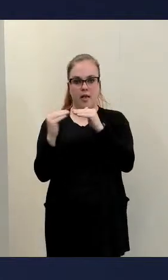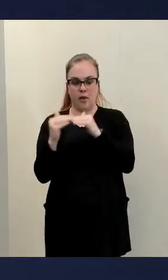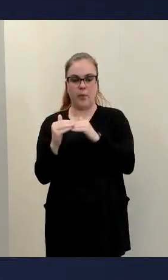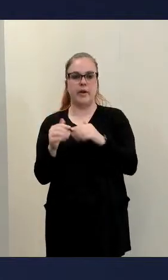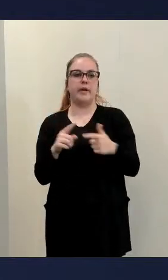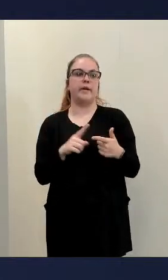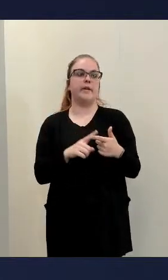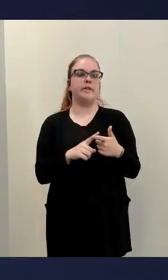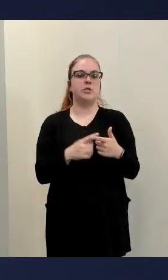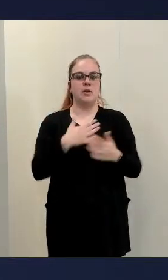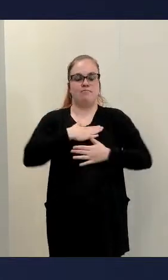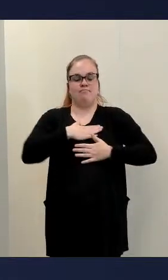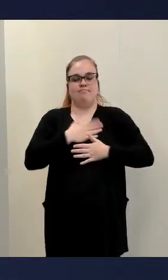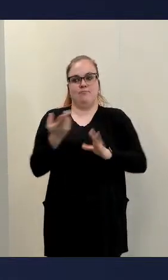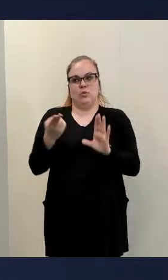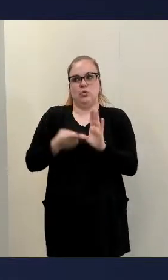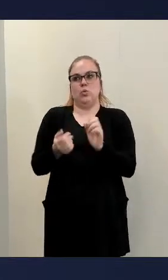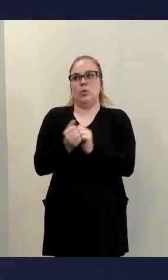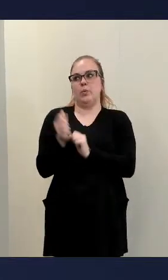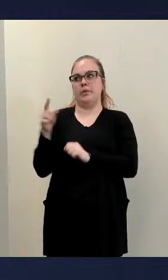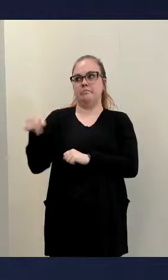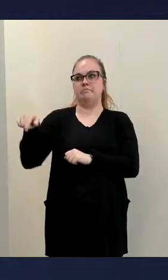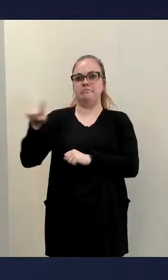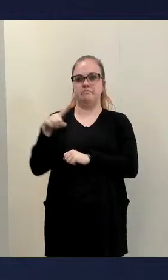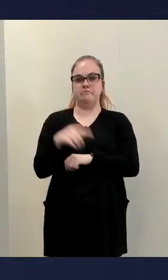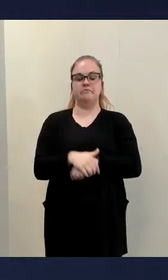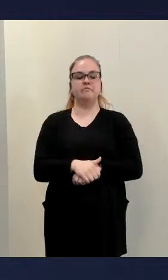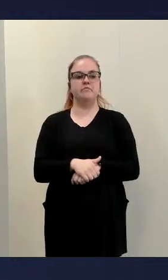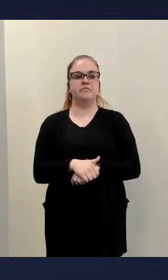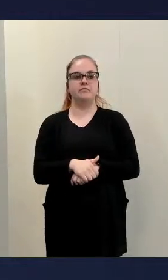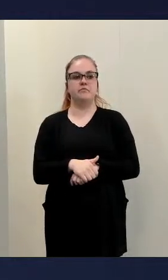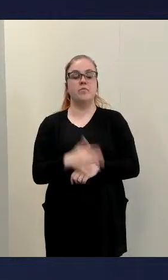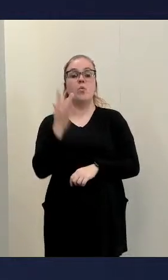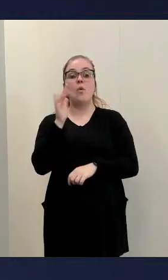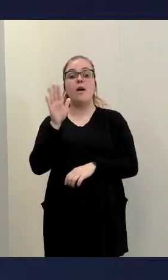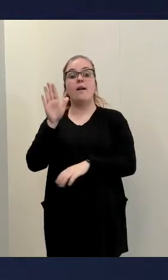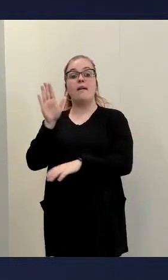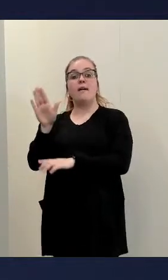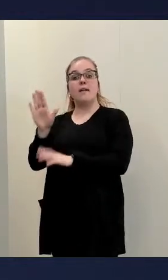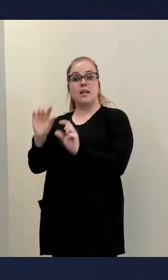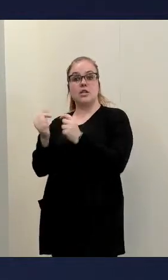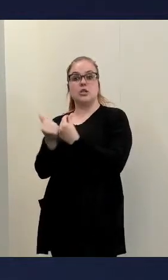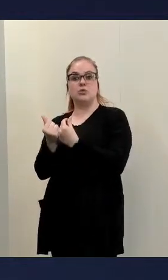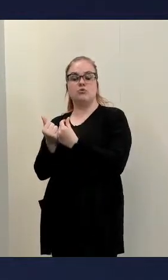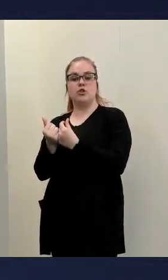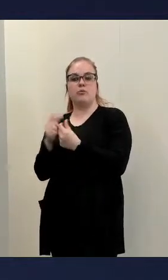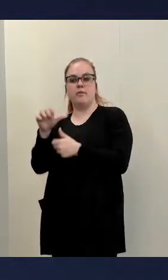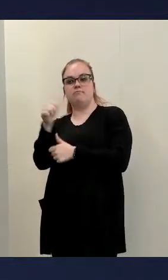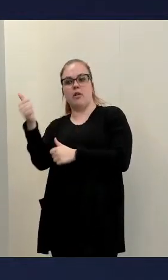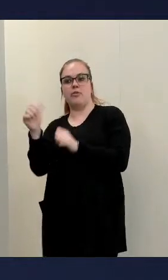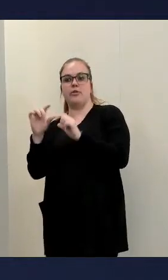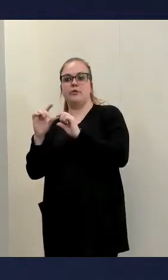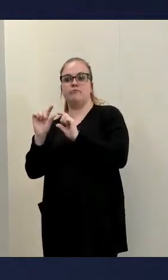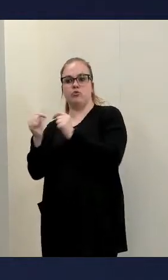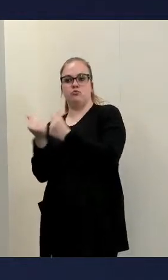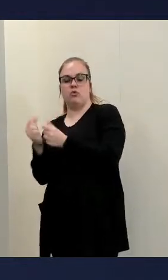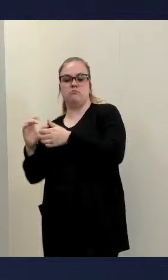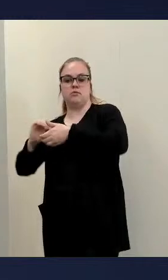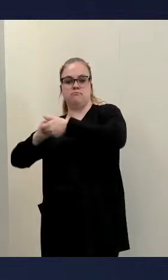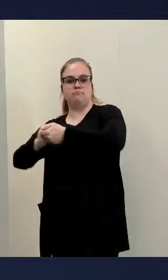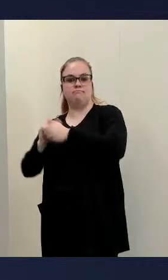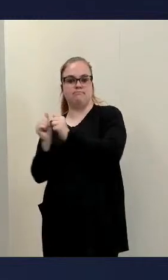and that's why I'm pleased that we're joined by Reverend Nicholas today, because his group and the related groups have been working on this for quite some